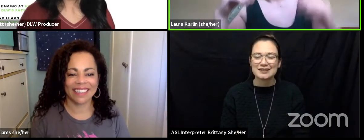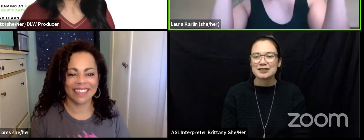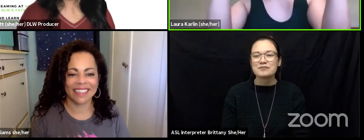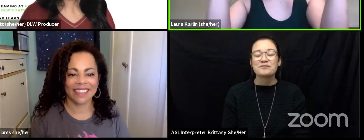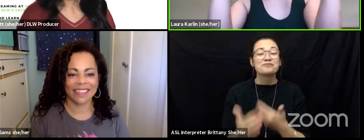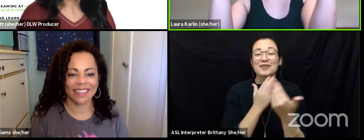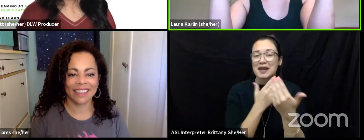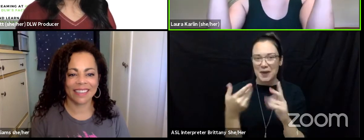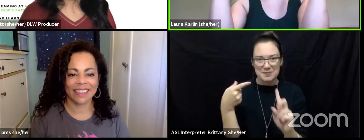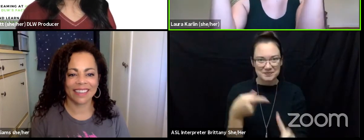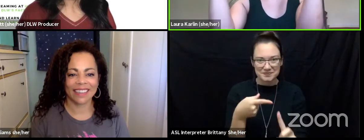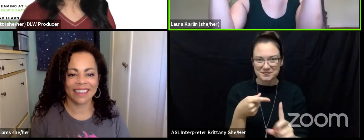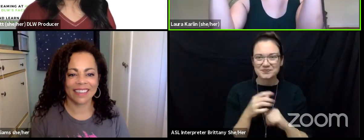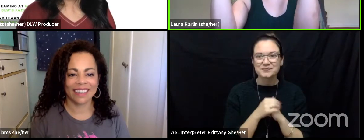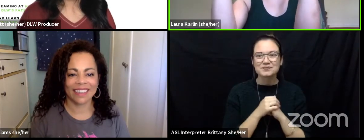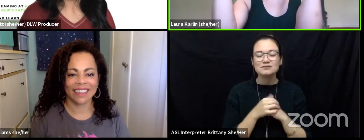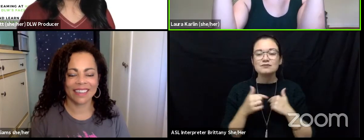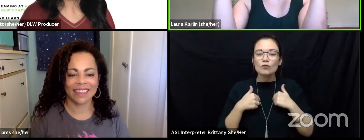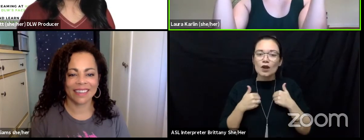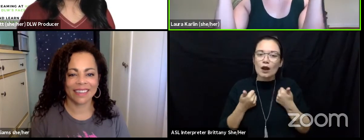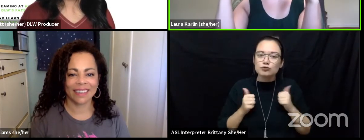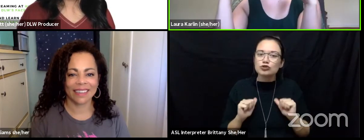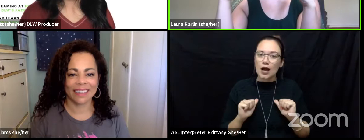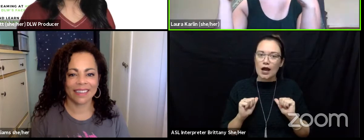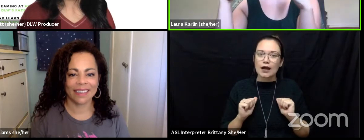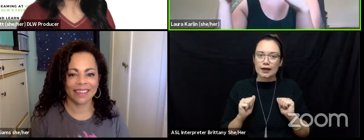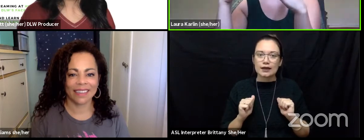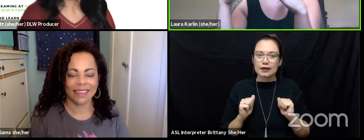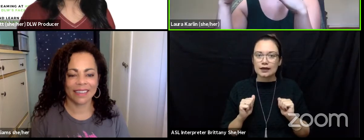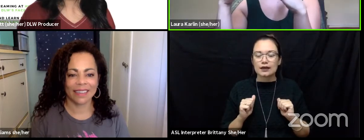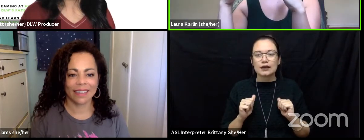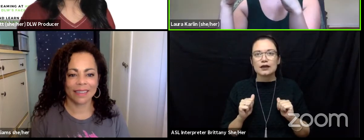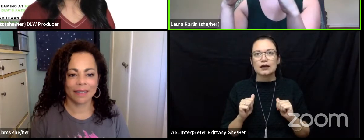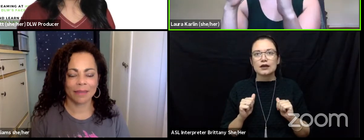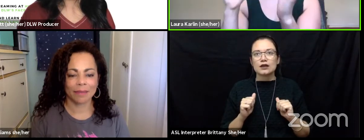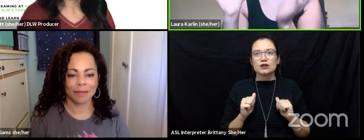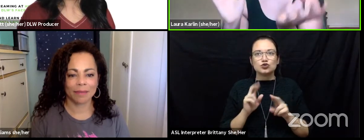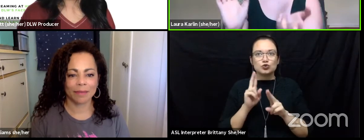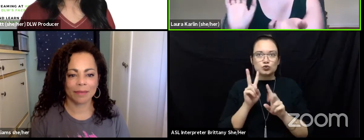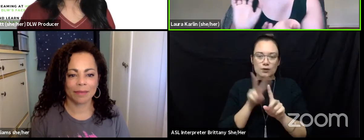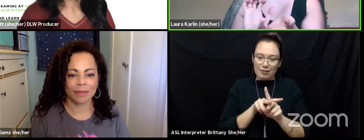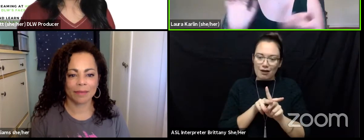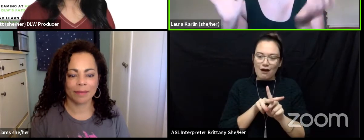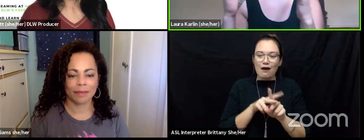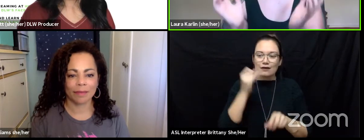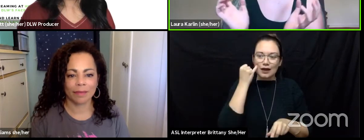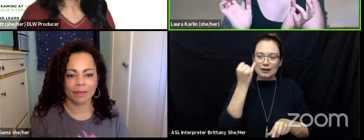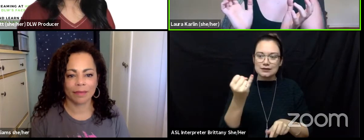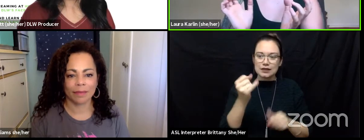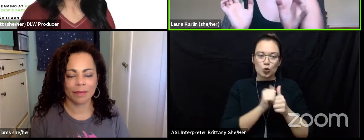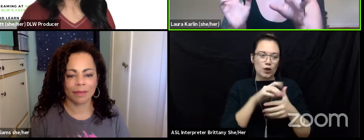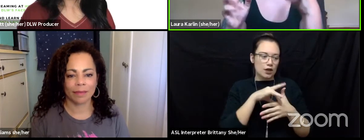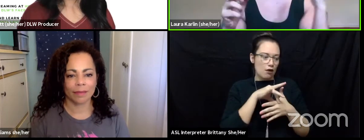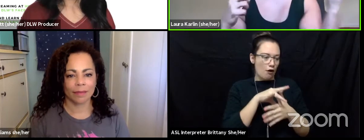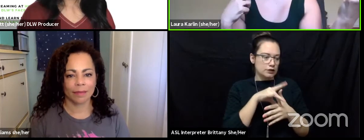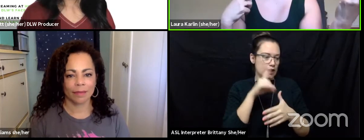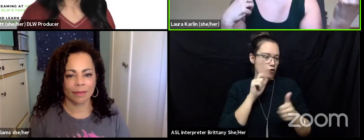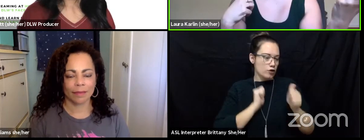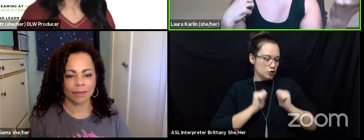Anyways, so I'm trying to now take this idea of the content of the show